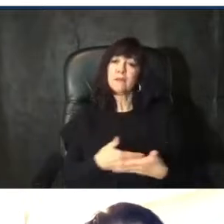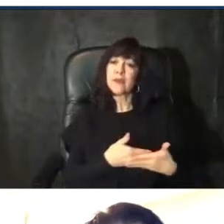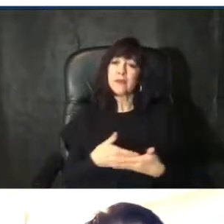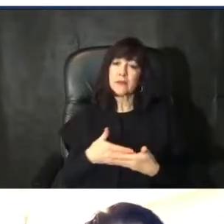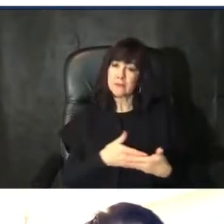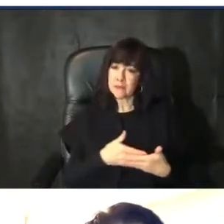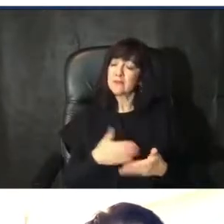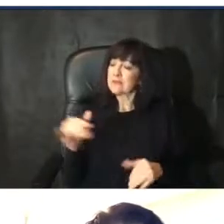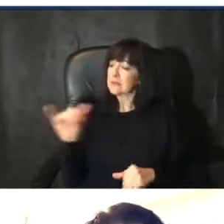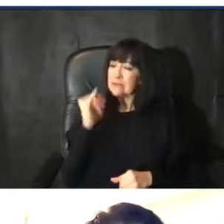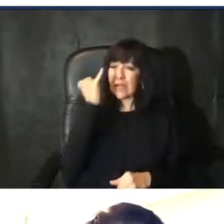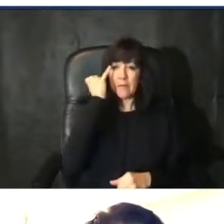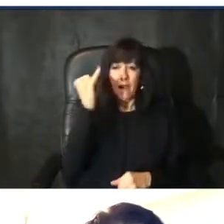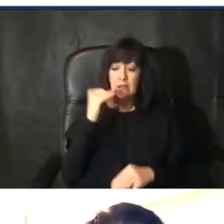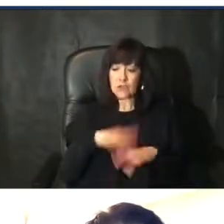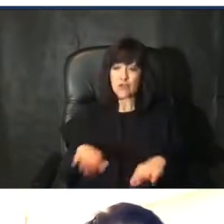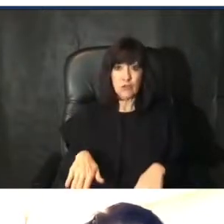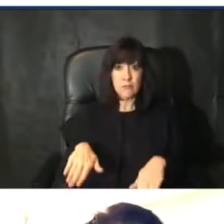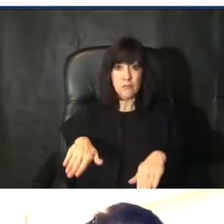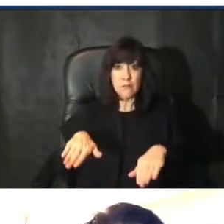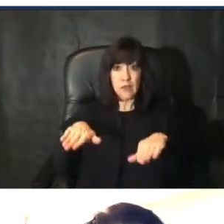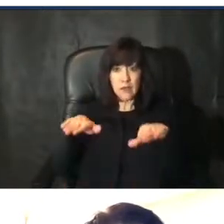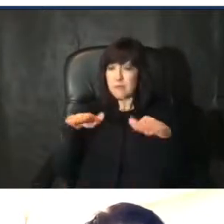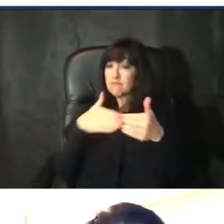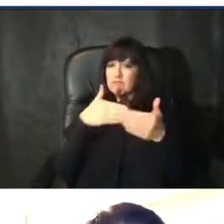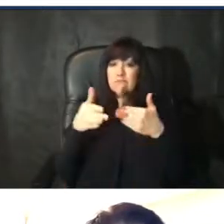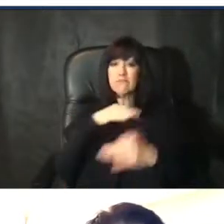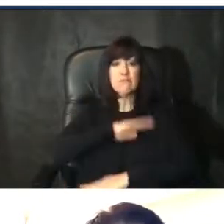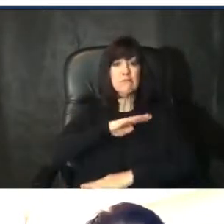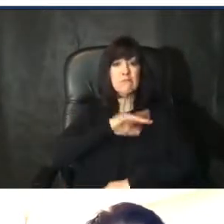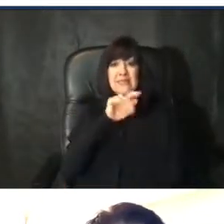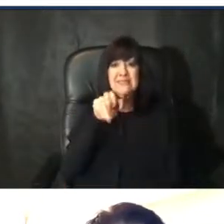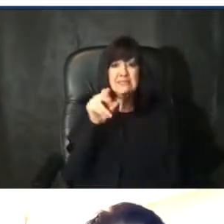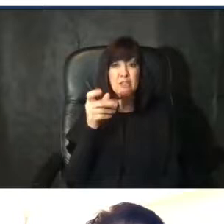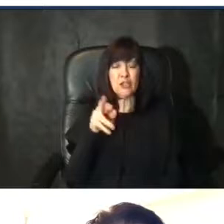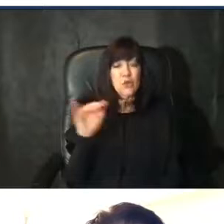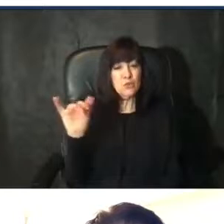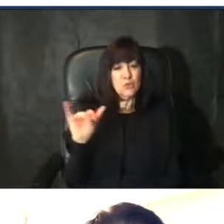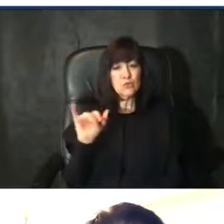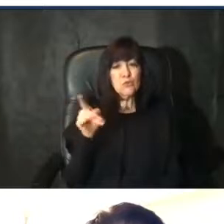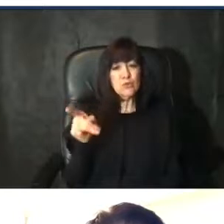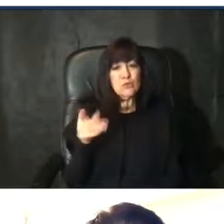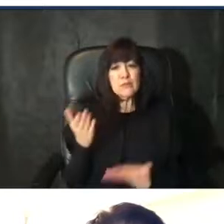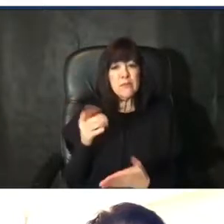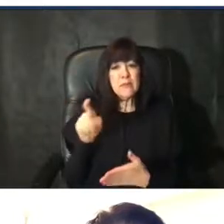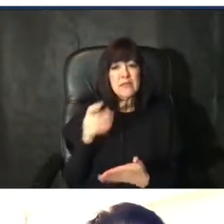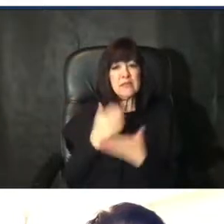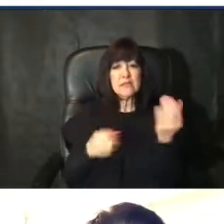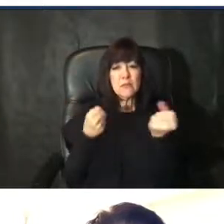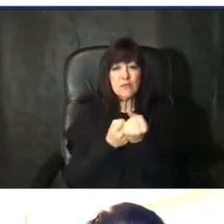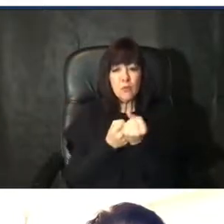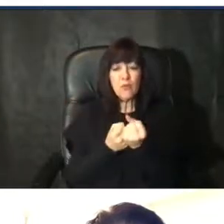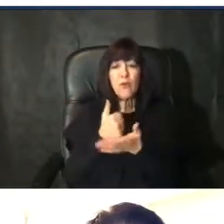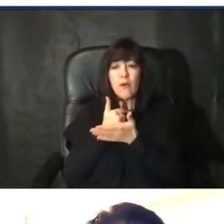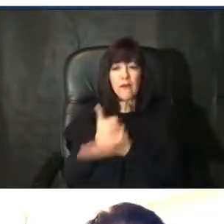their emotions overwhelm their capacity to cope. So thinking about what can we do when they are feeling